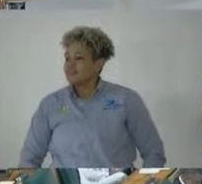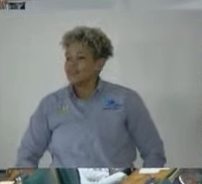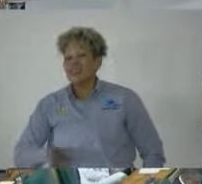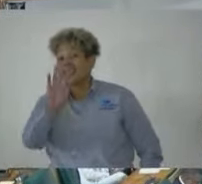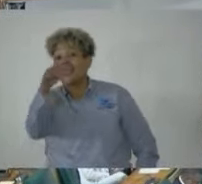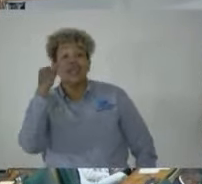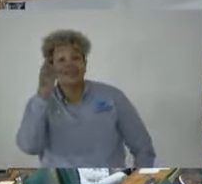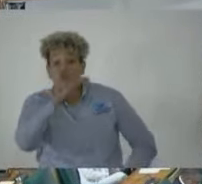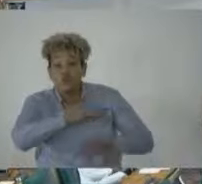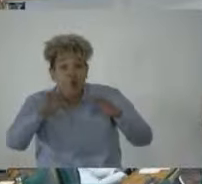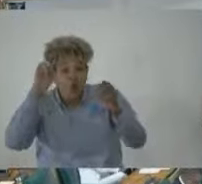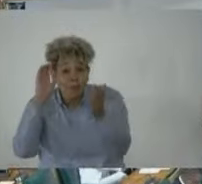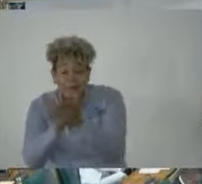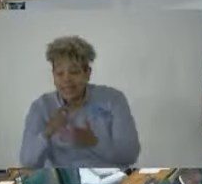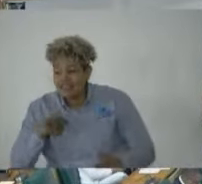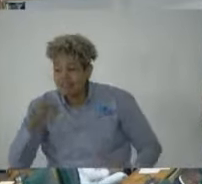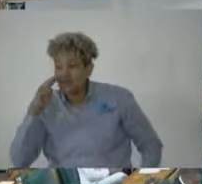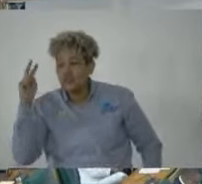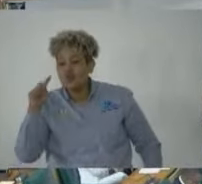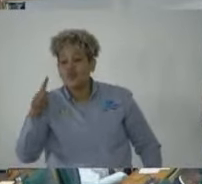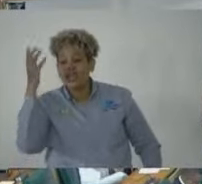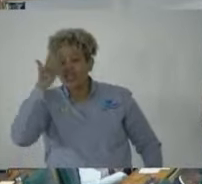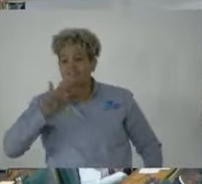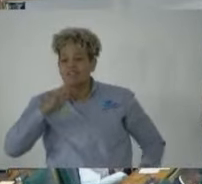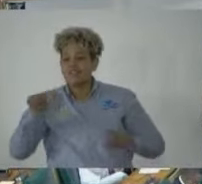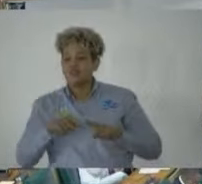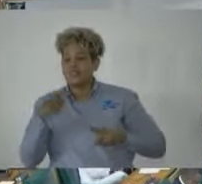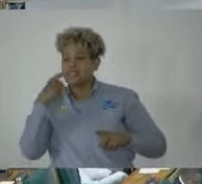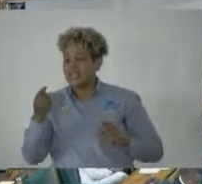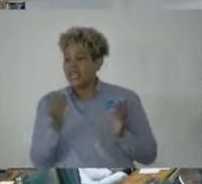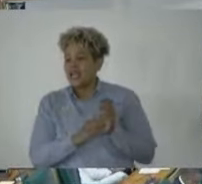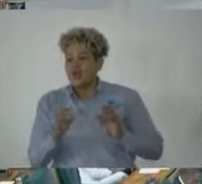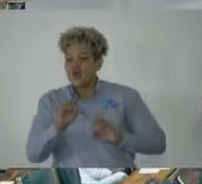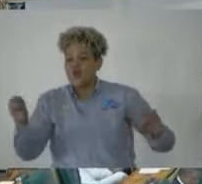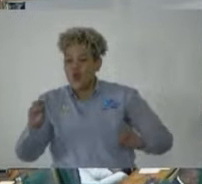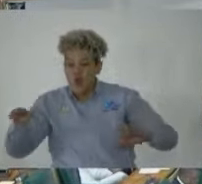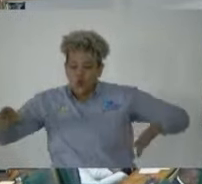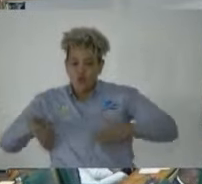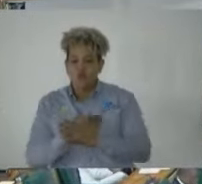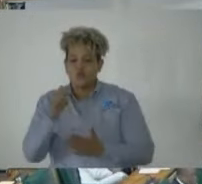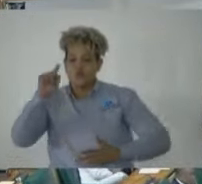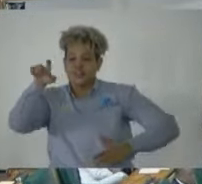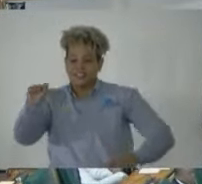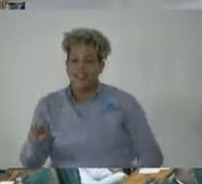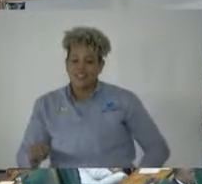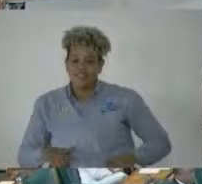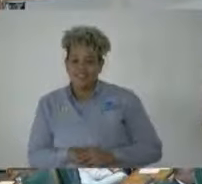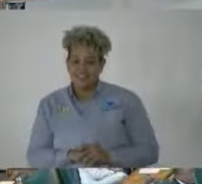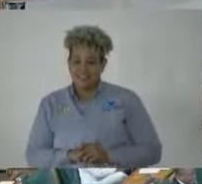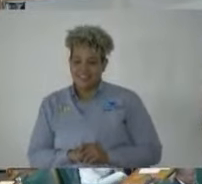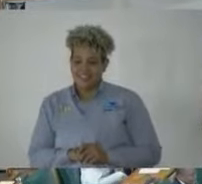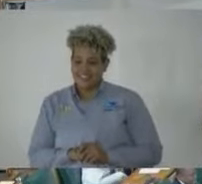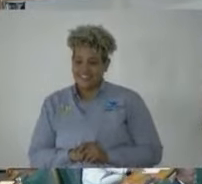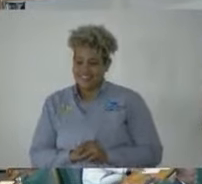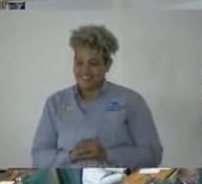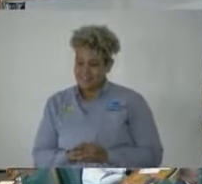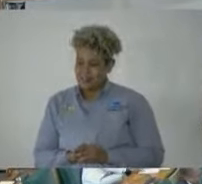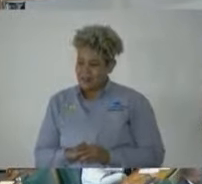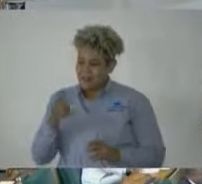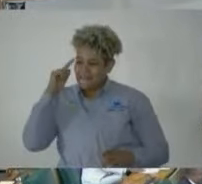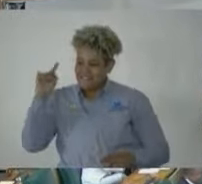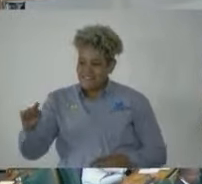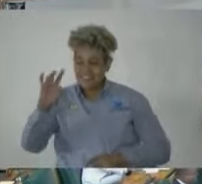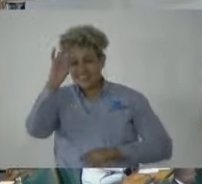If you don't believe me, look at their faces when I say it again. No new taxes for